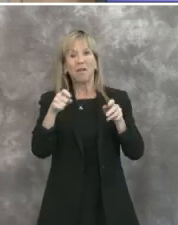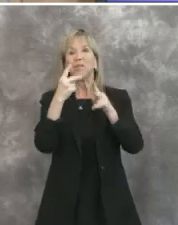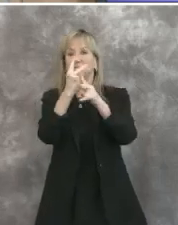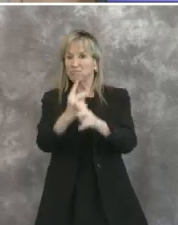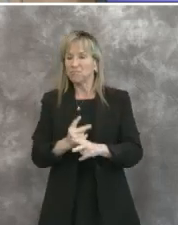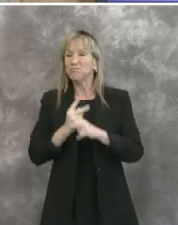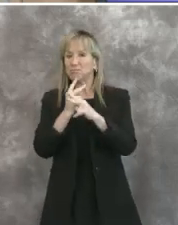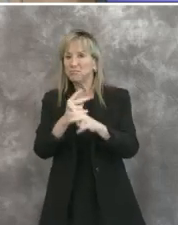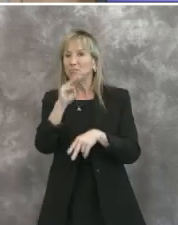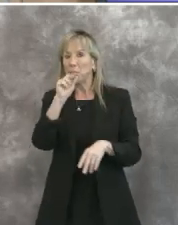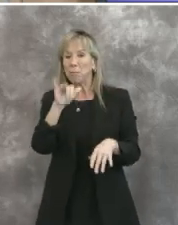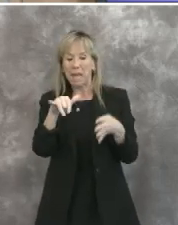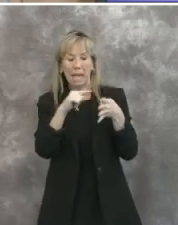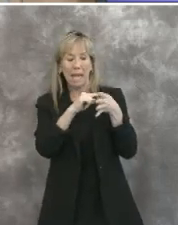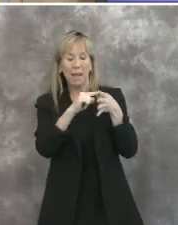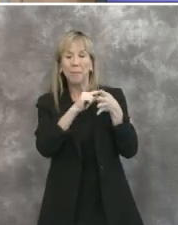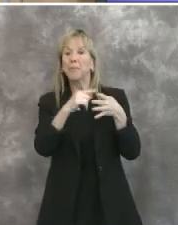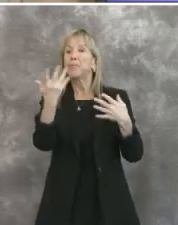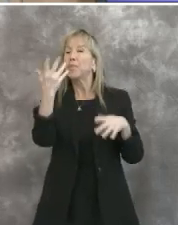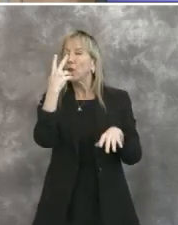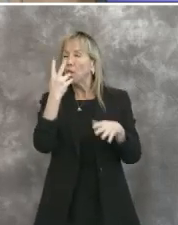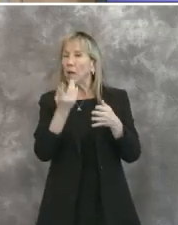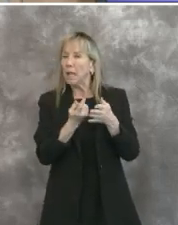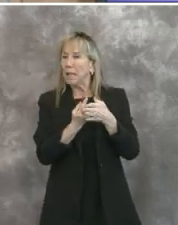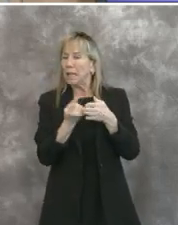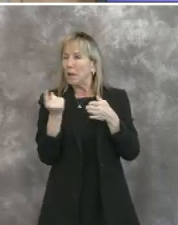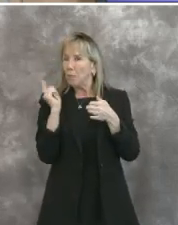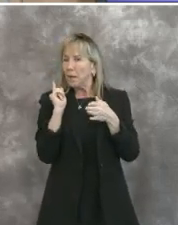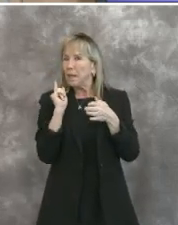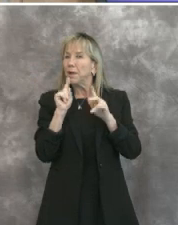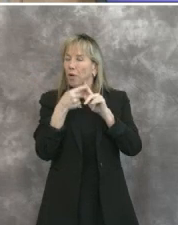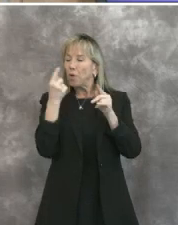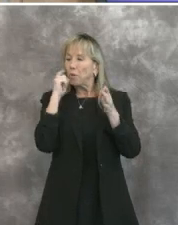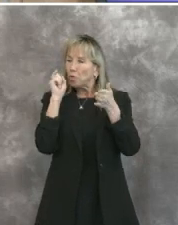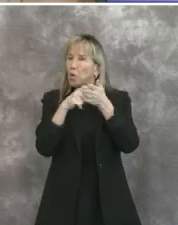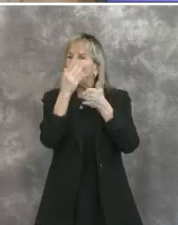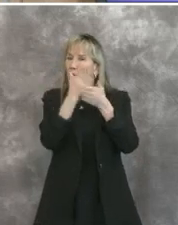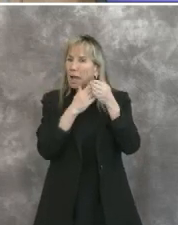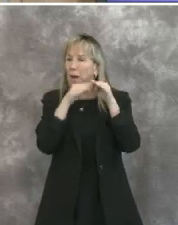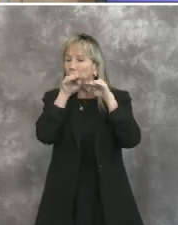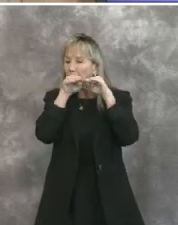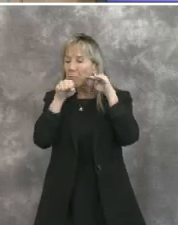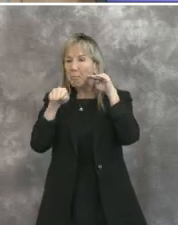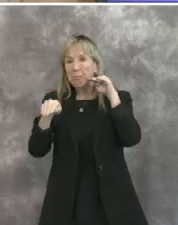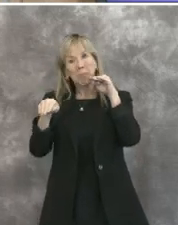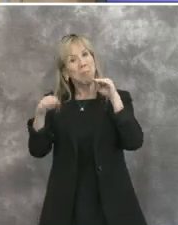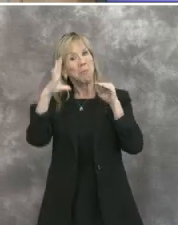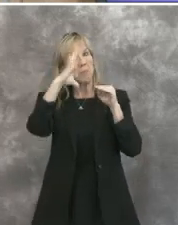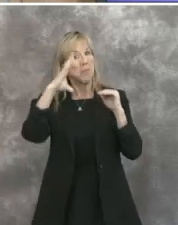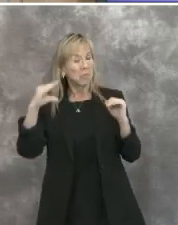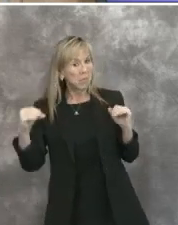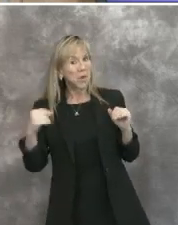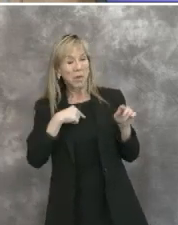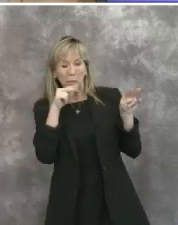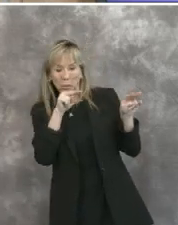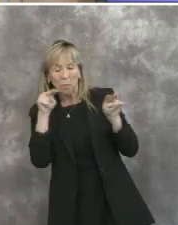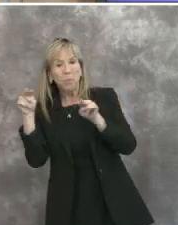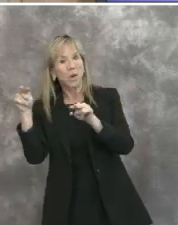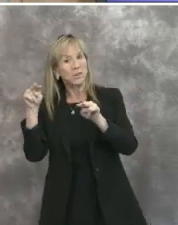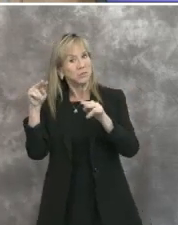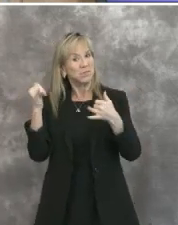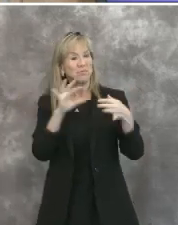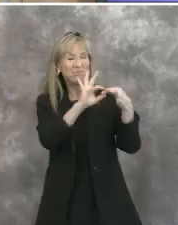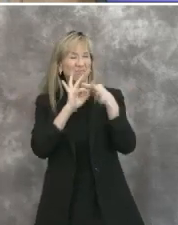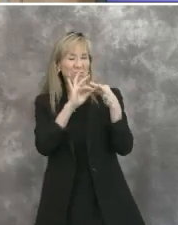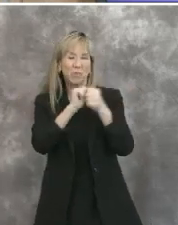point. Over the last week, we've seen downward trends in some of the important metrics we've been monitoring on this disease, and